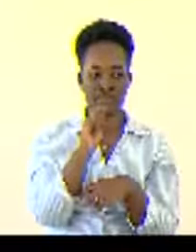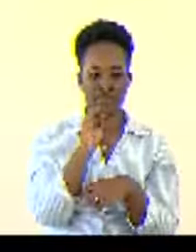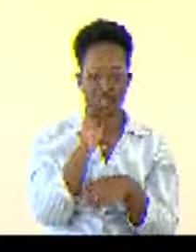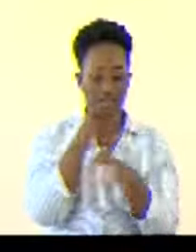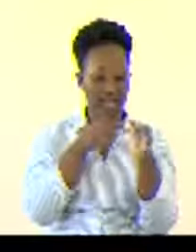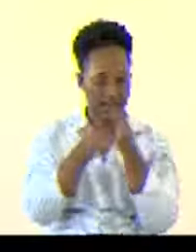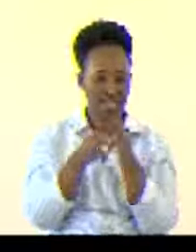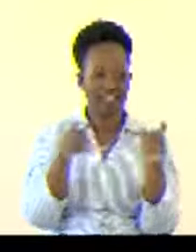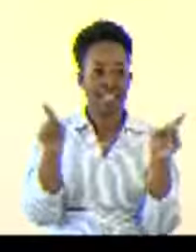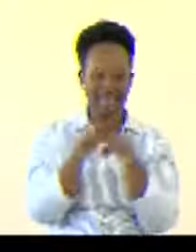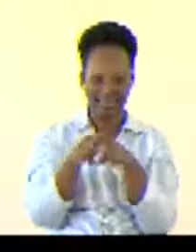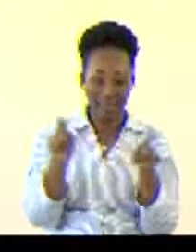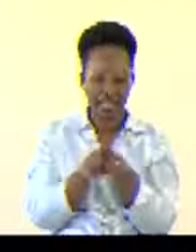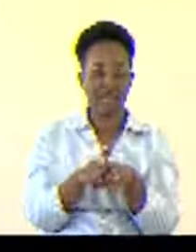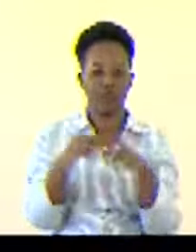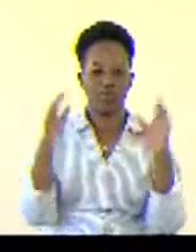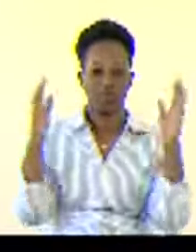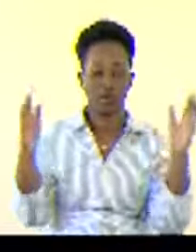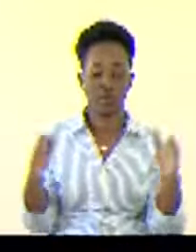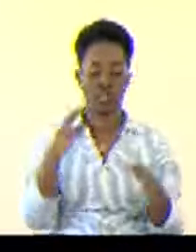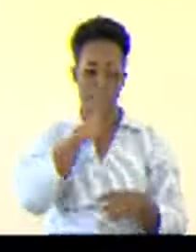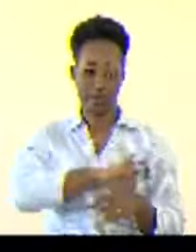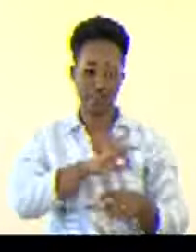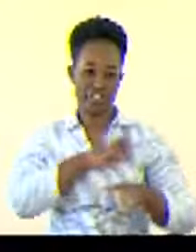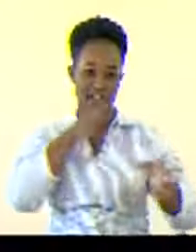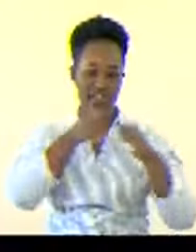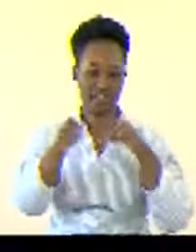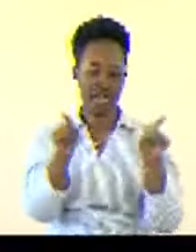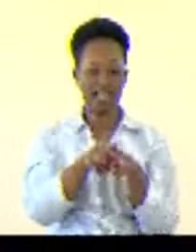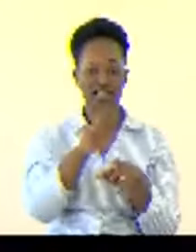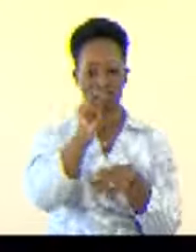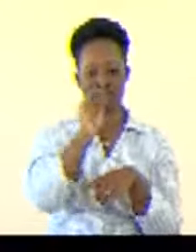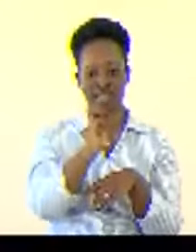expressed as a percentage of net sales. So this is